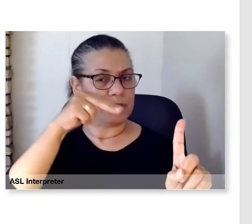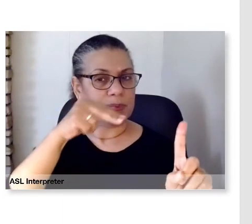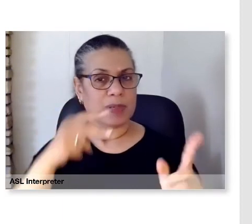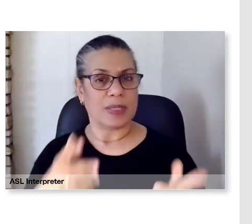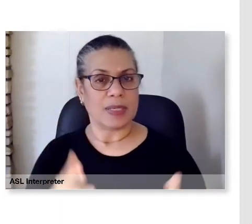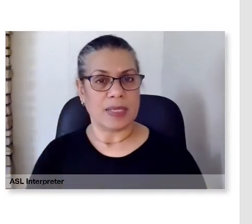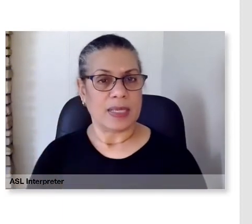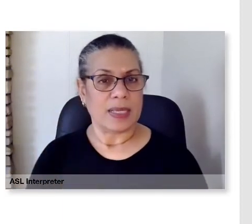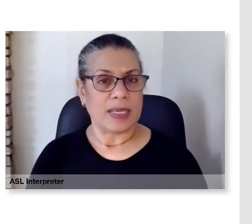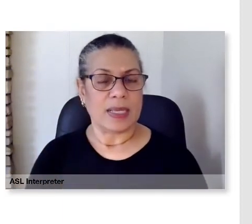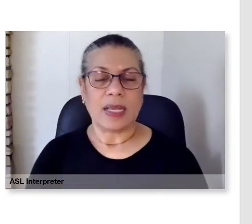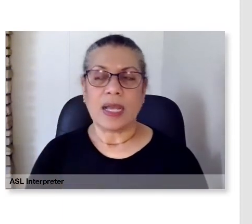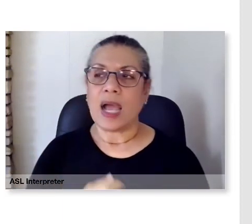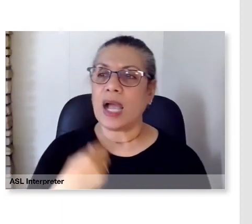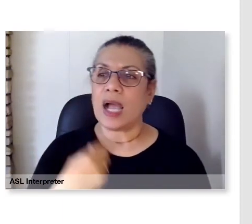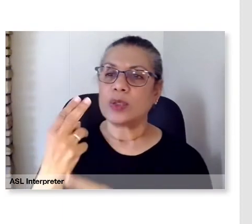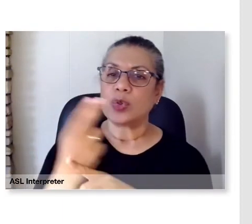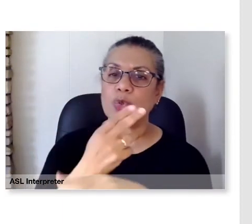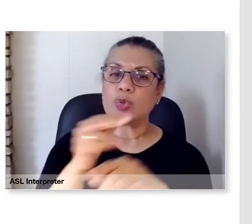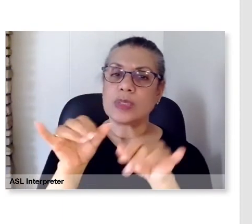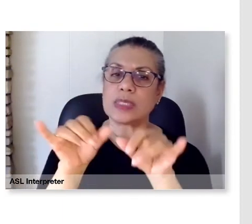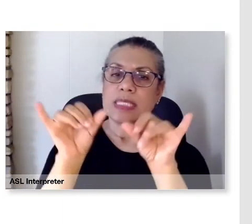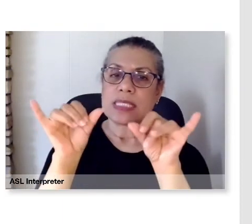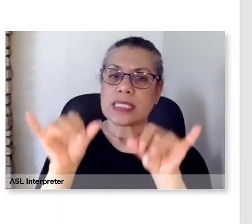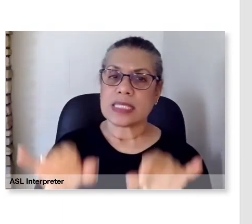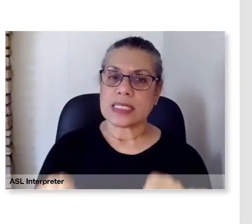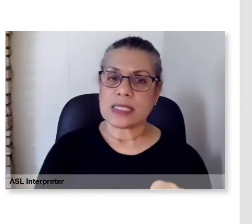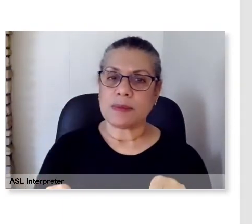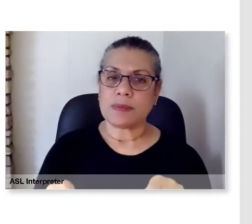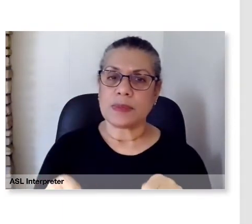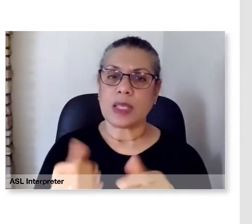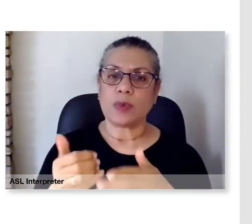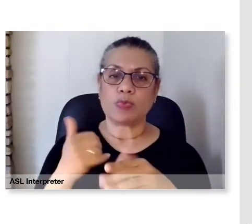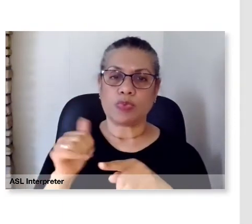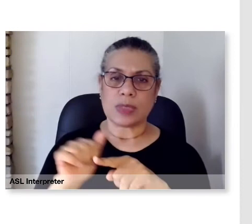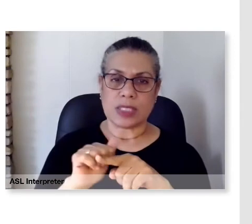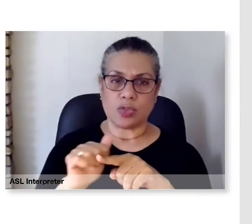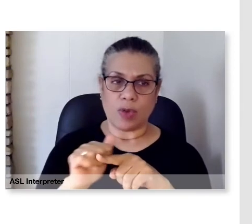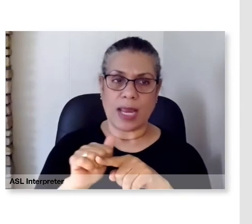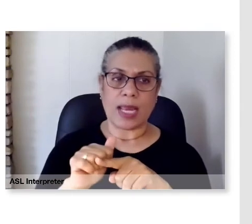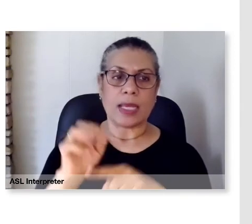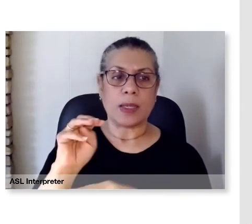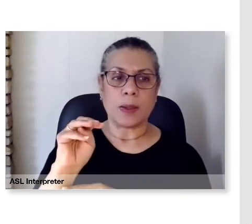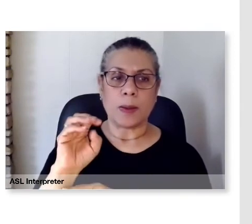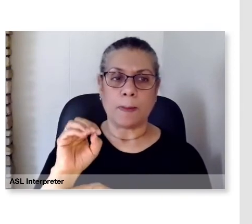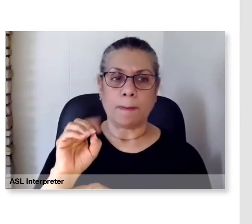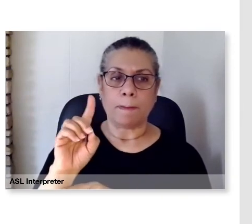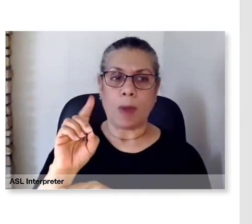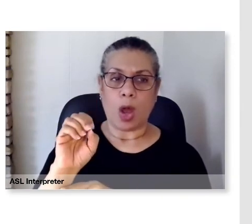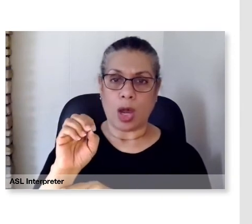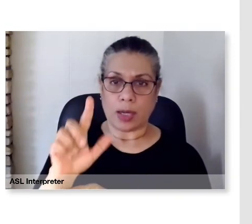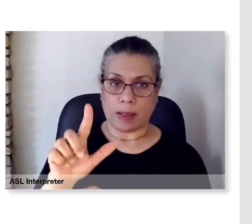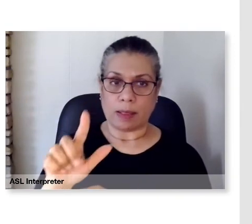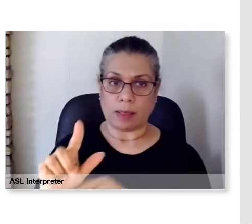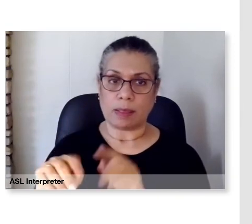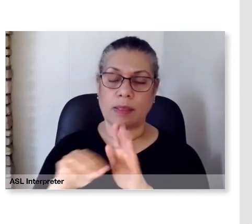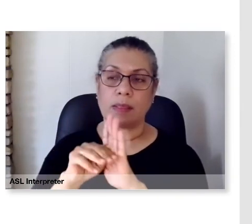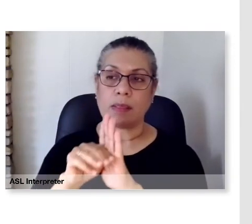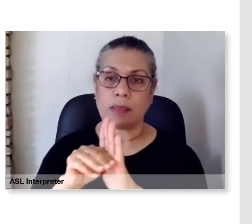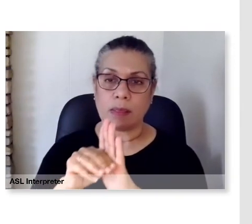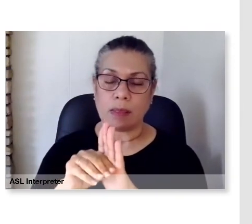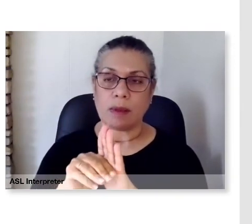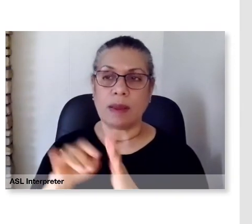I was using a system that it was pre-trained. I was using a pre-trained model that it was basically able